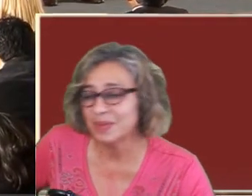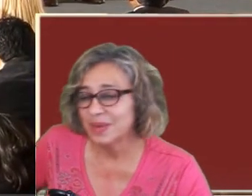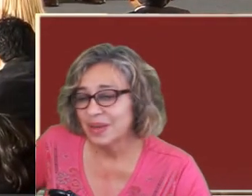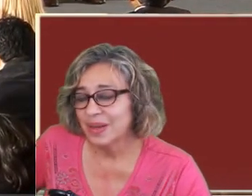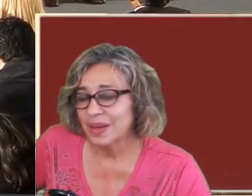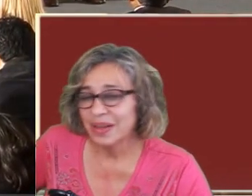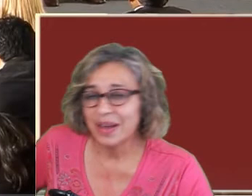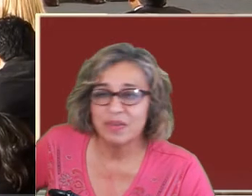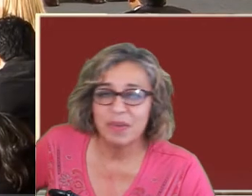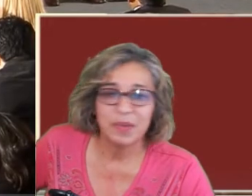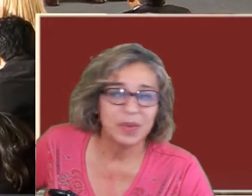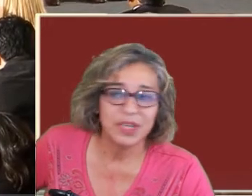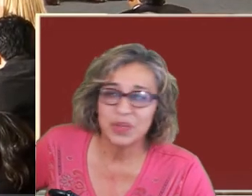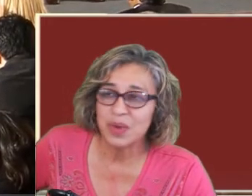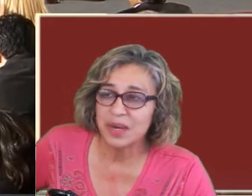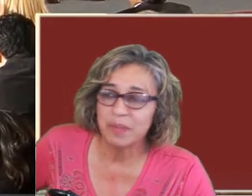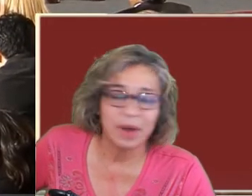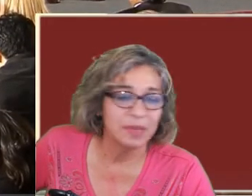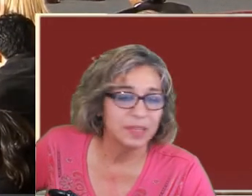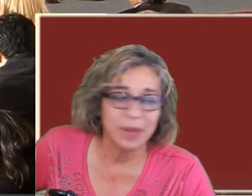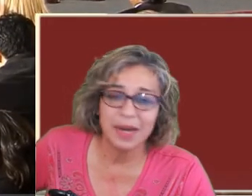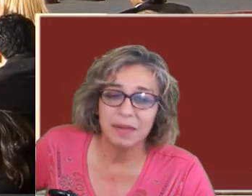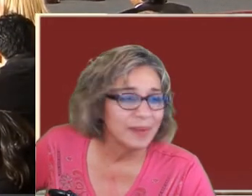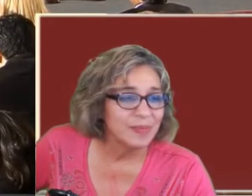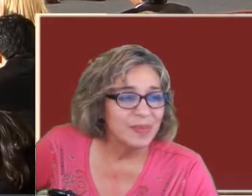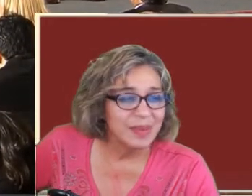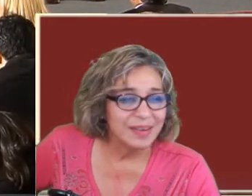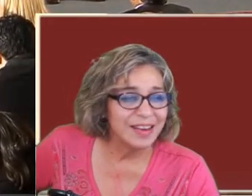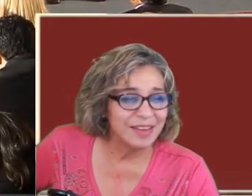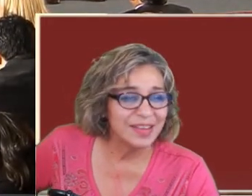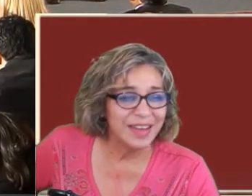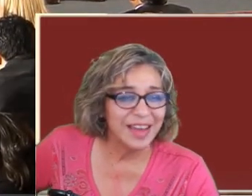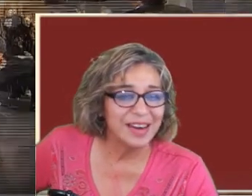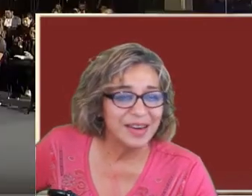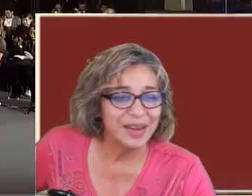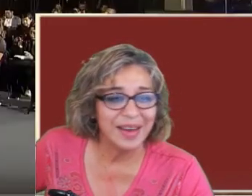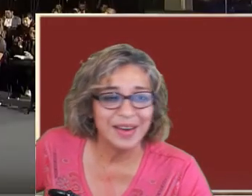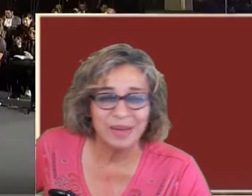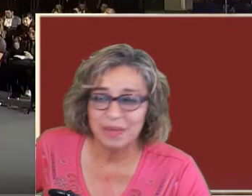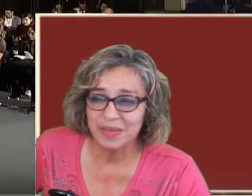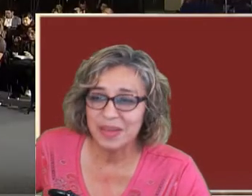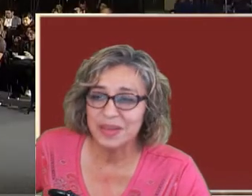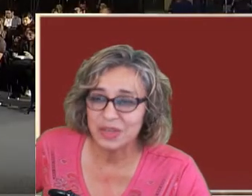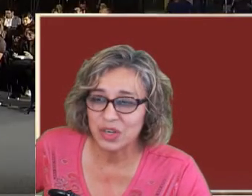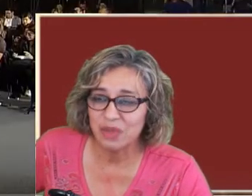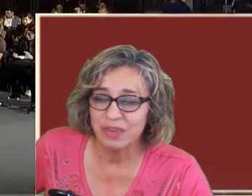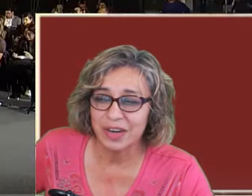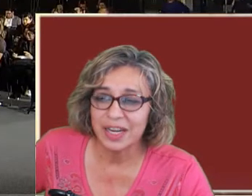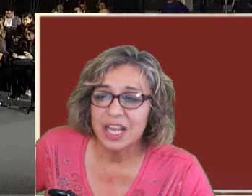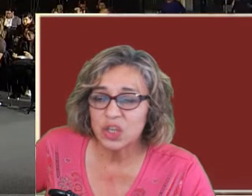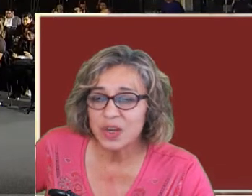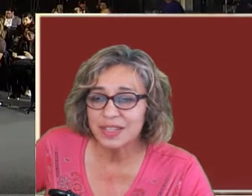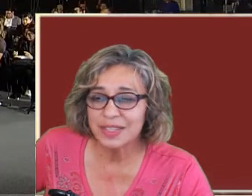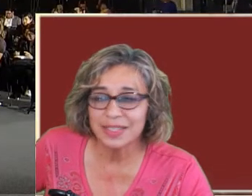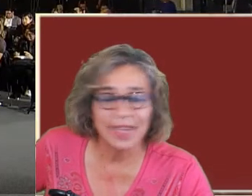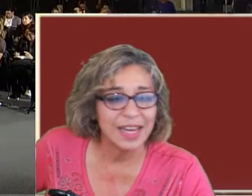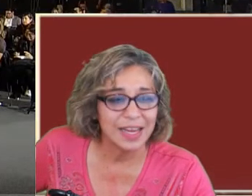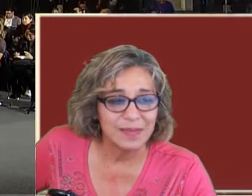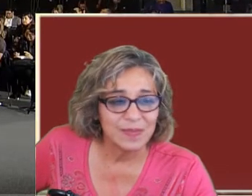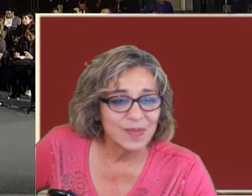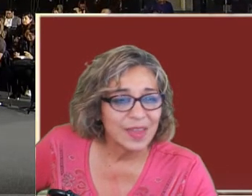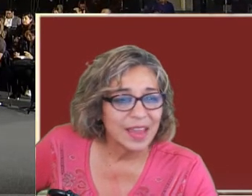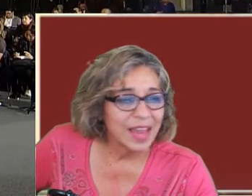some, I don't remember which three departments. But anyway, none of it had anything to show for it. So here's this